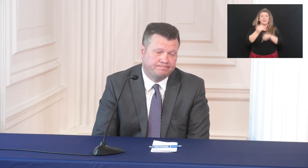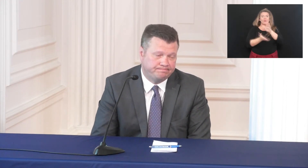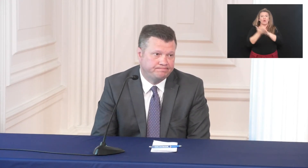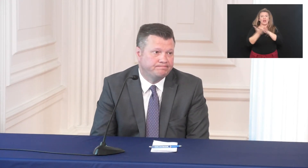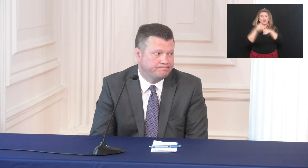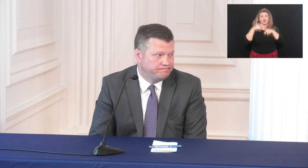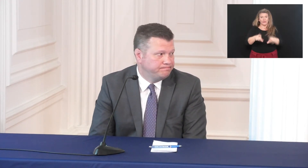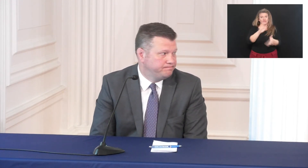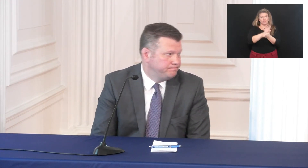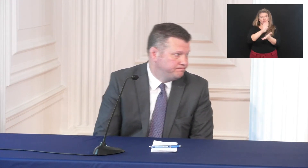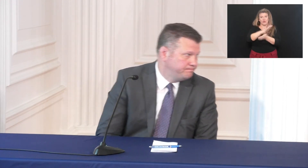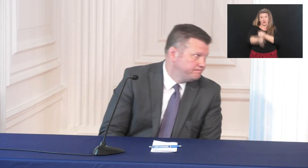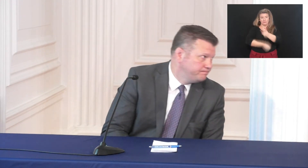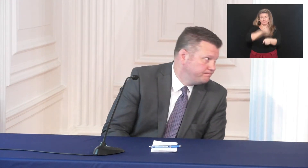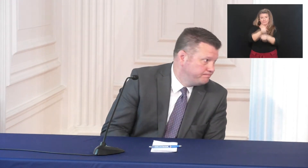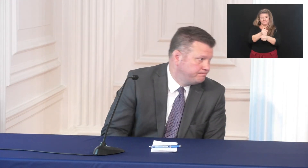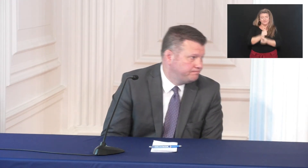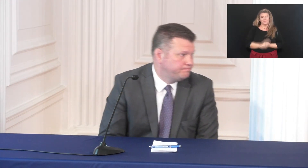year.